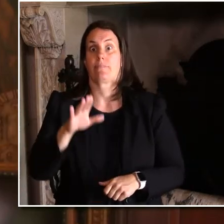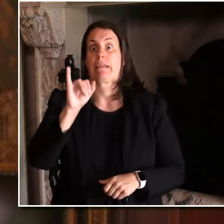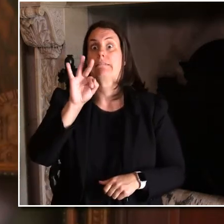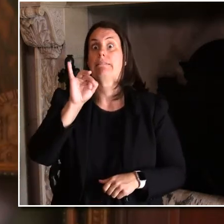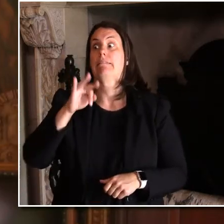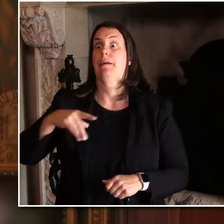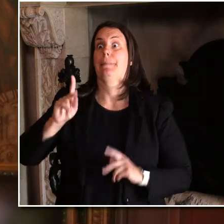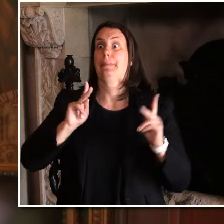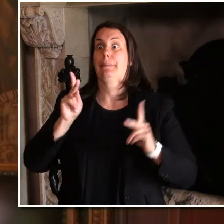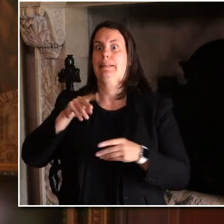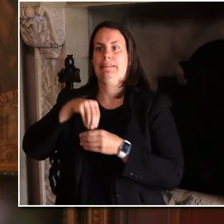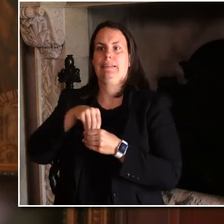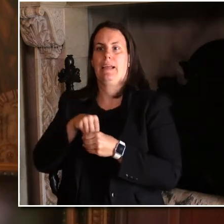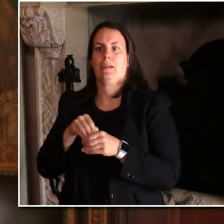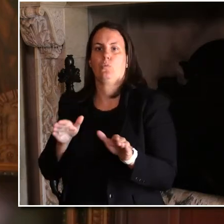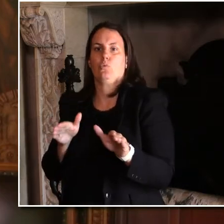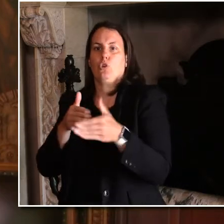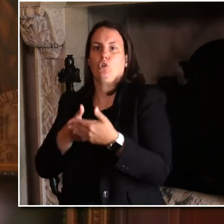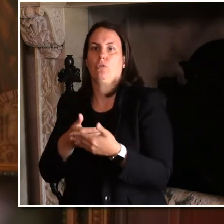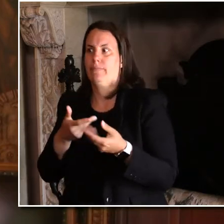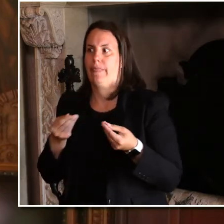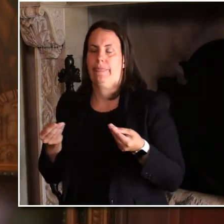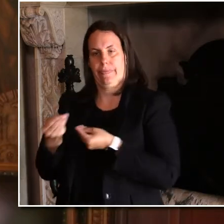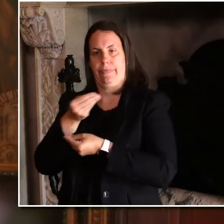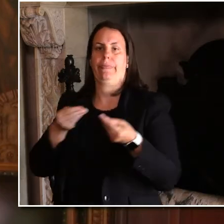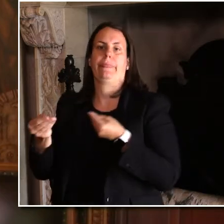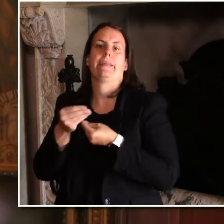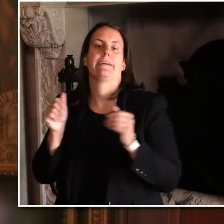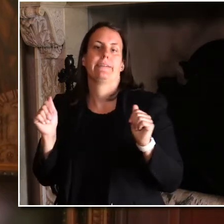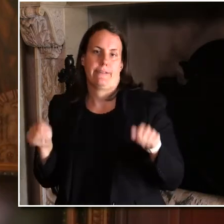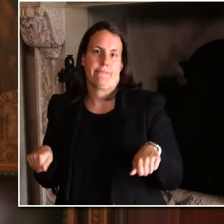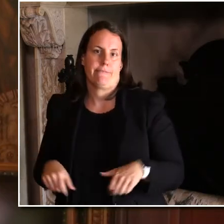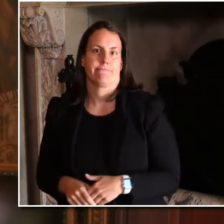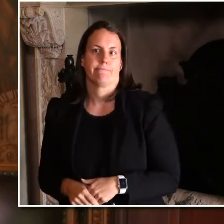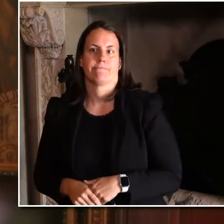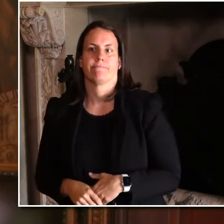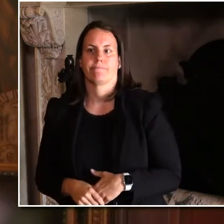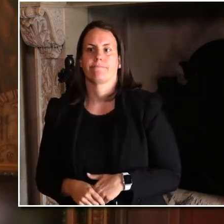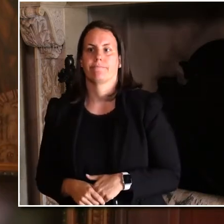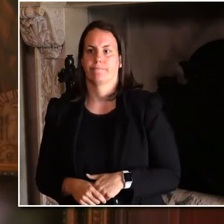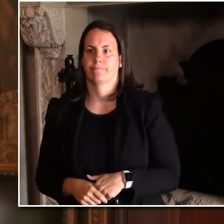transmission. So I know the university released today a very